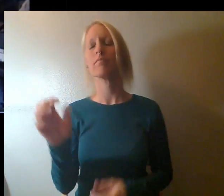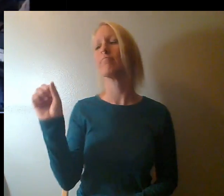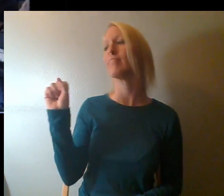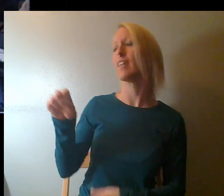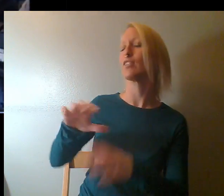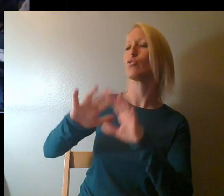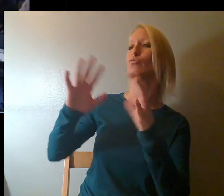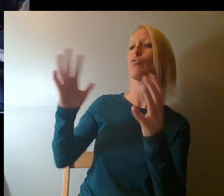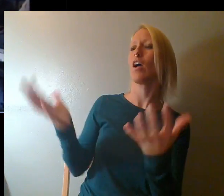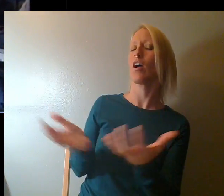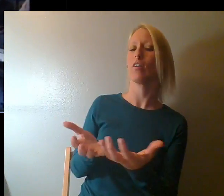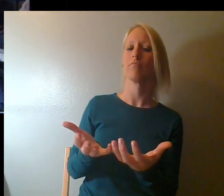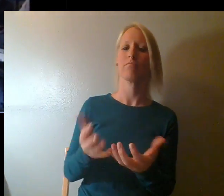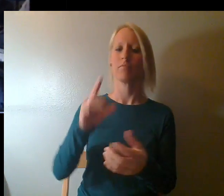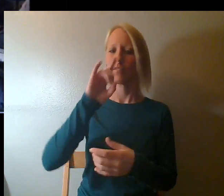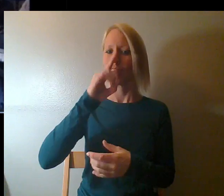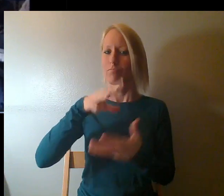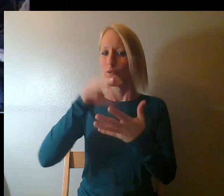the cell.